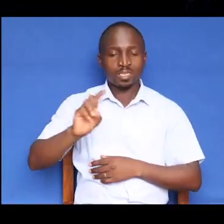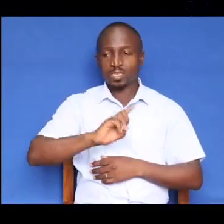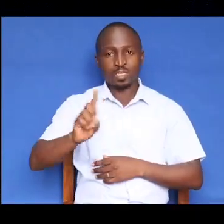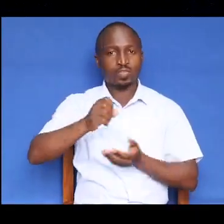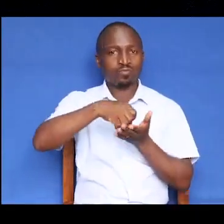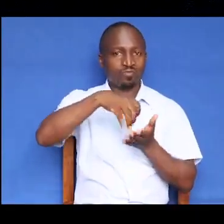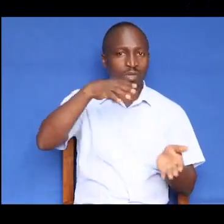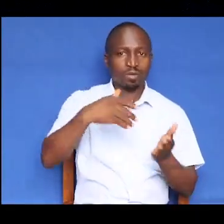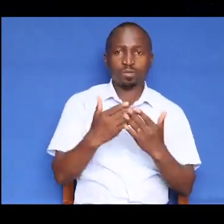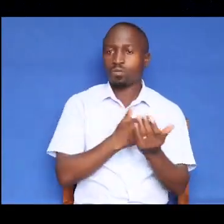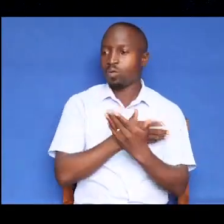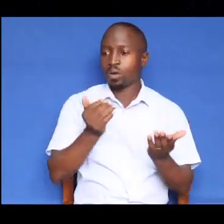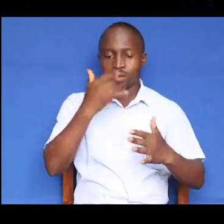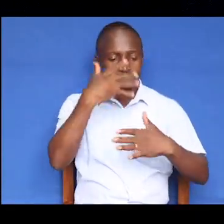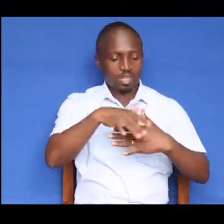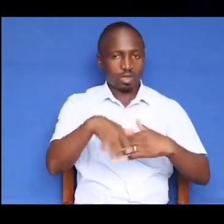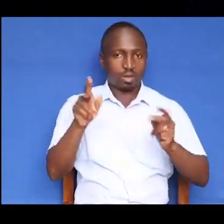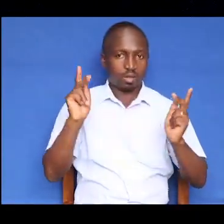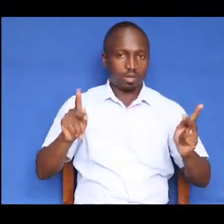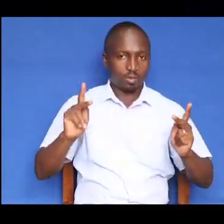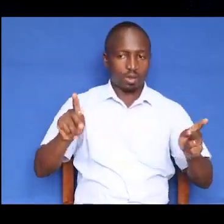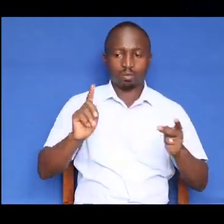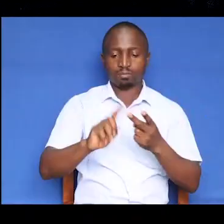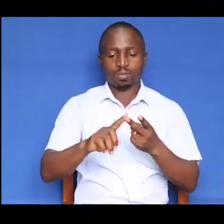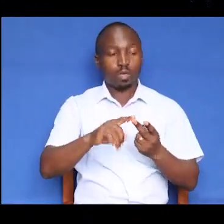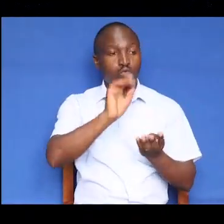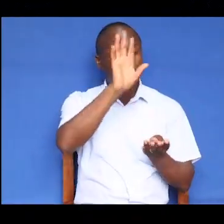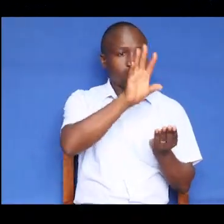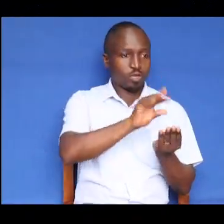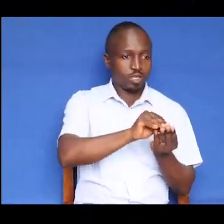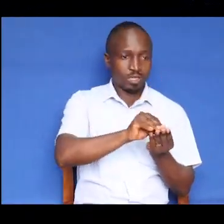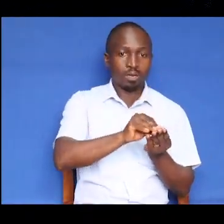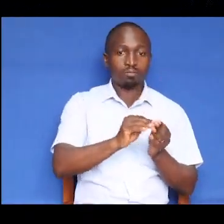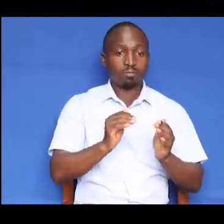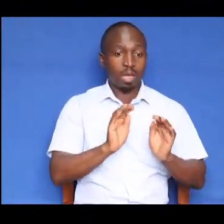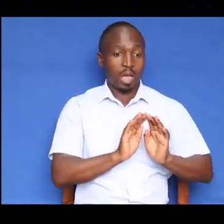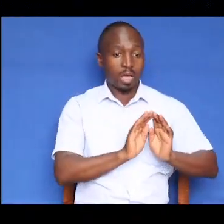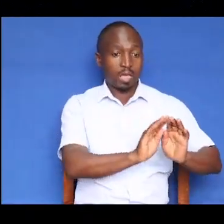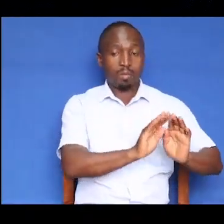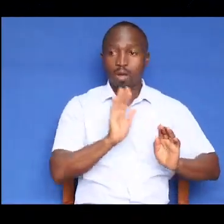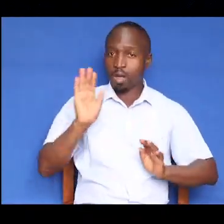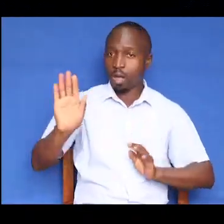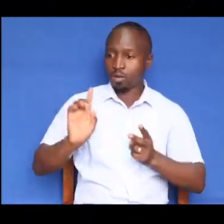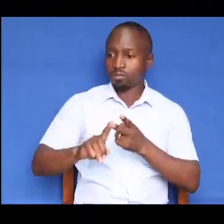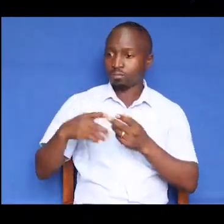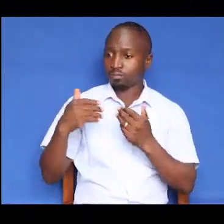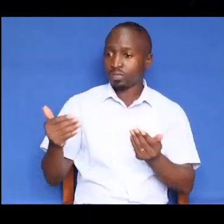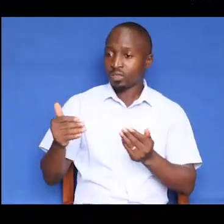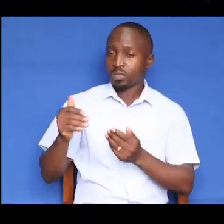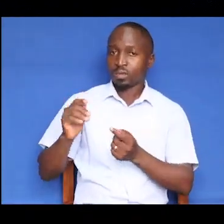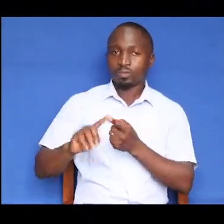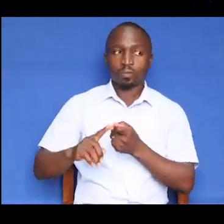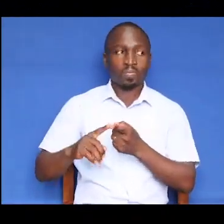conducting normal business. So here we add surplus. We can say a part of income